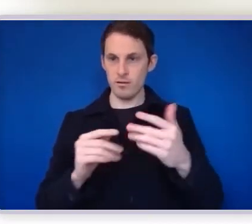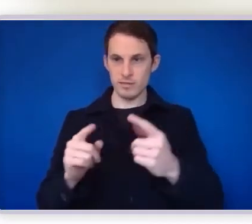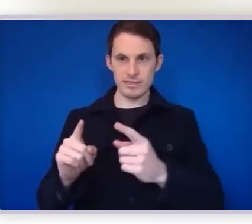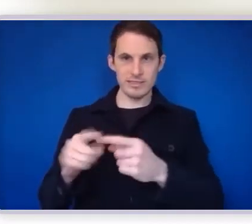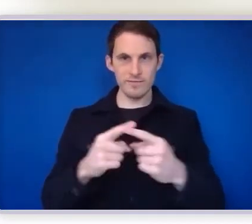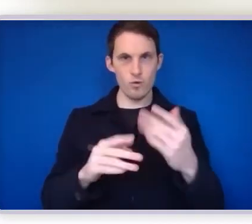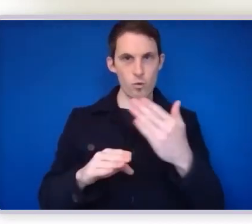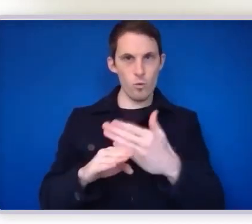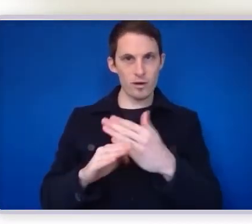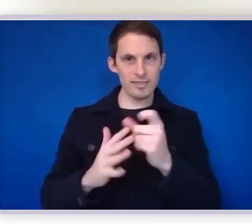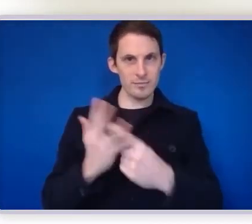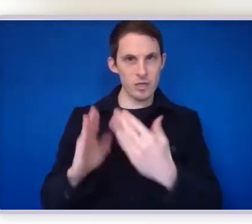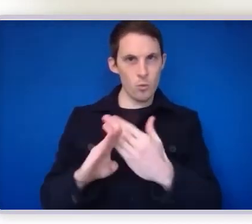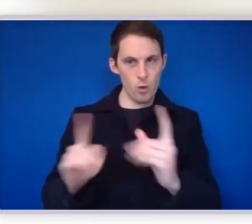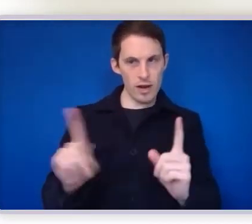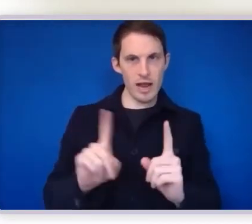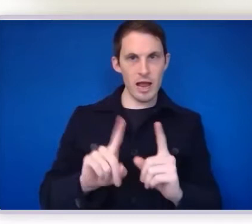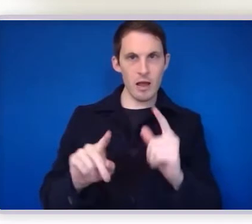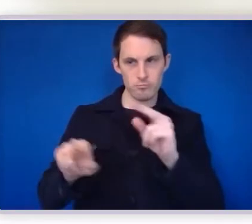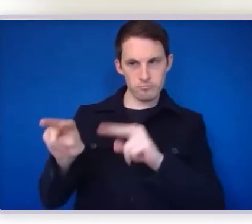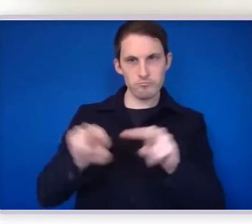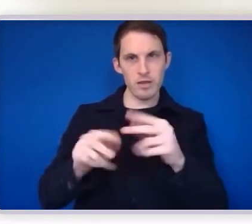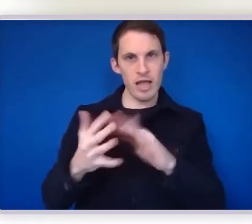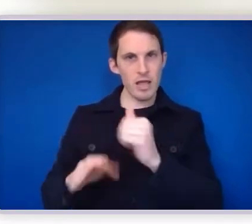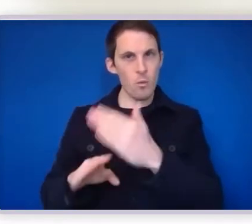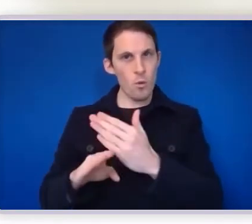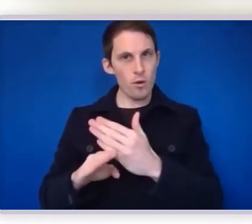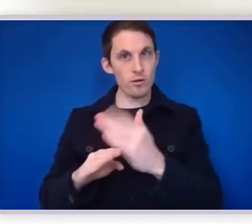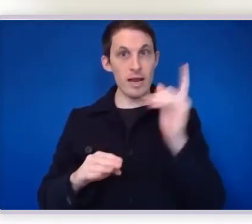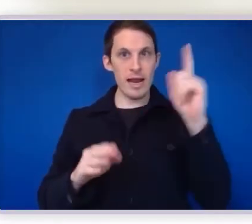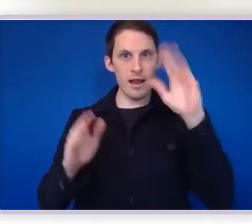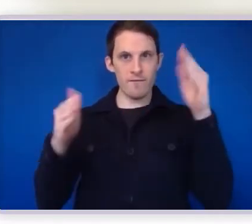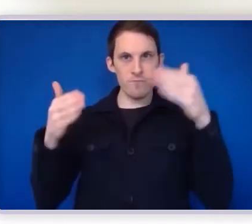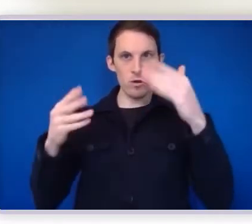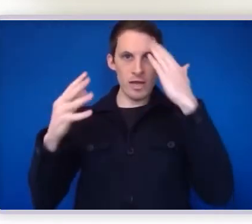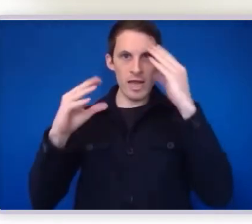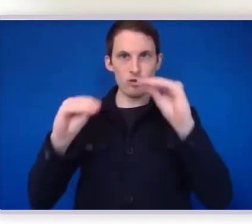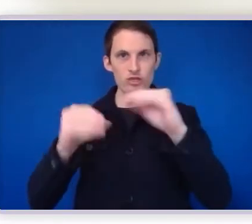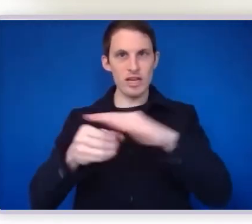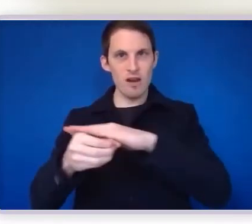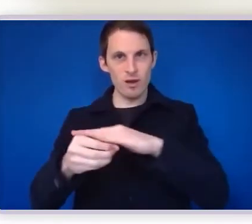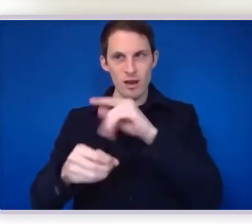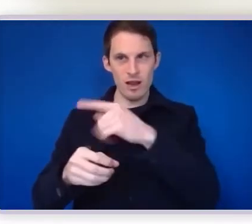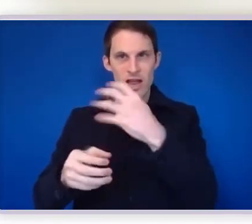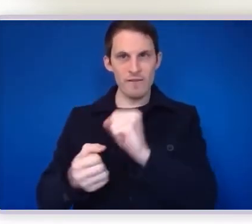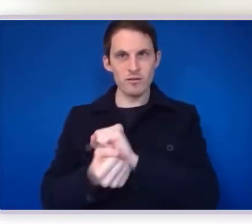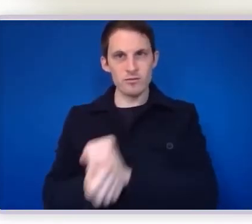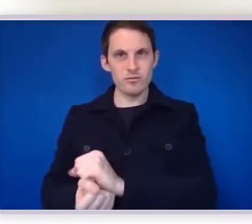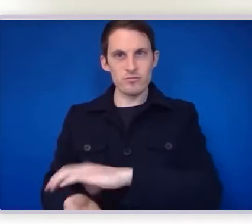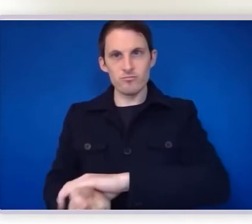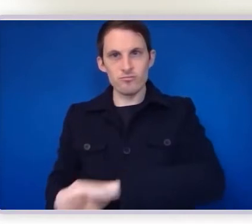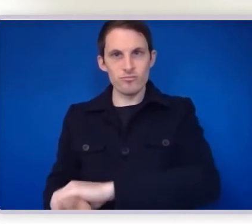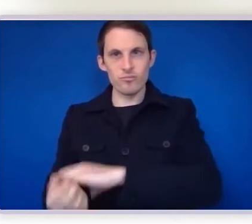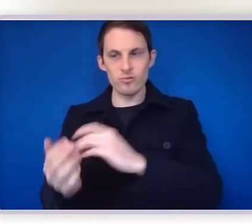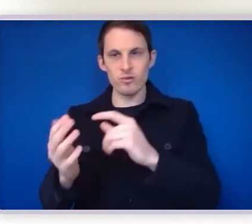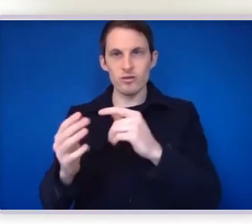In this week's case, it's in education and things like restraints and other challenging issues that many